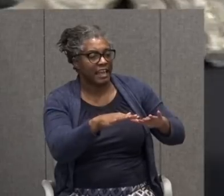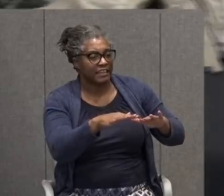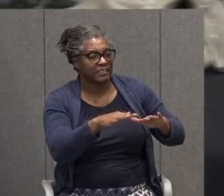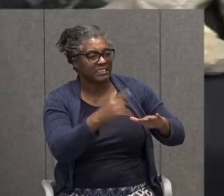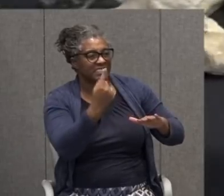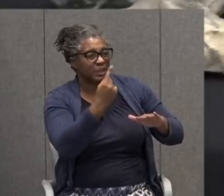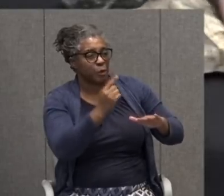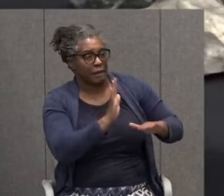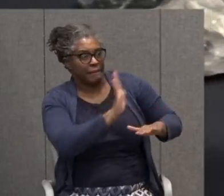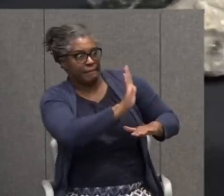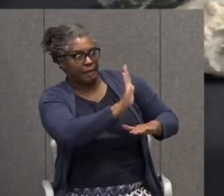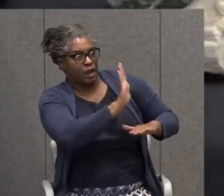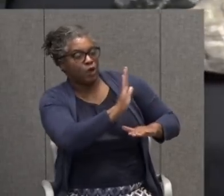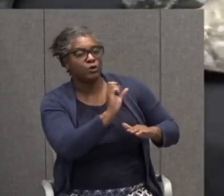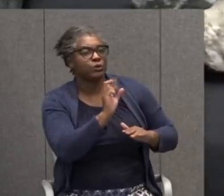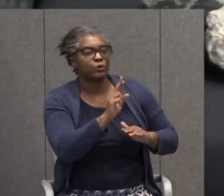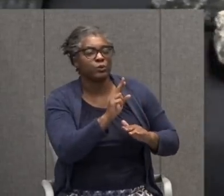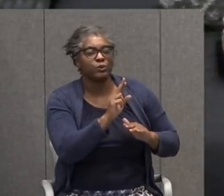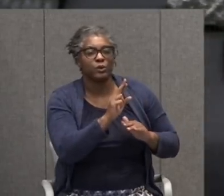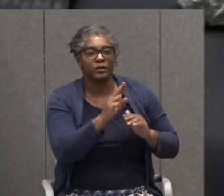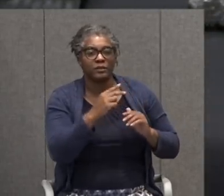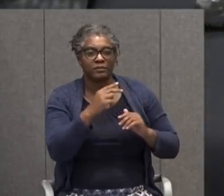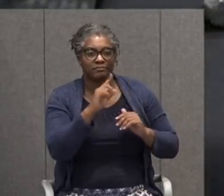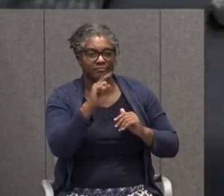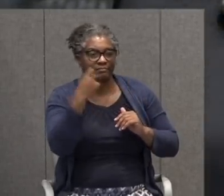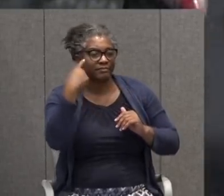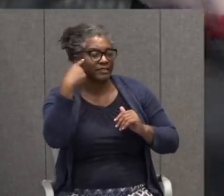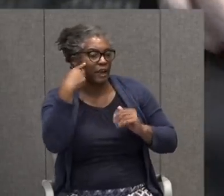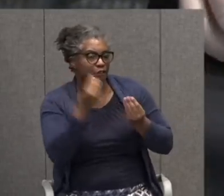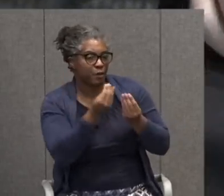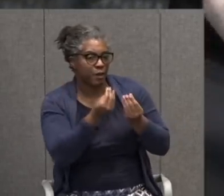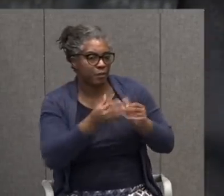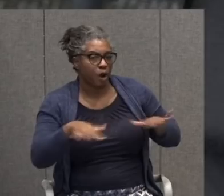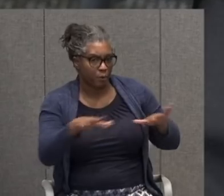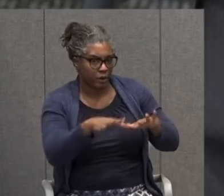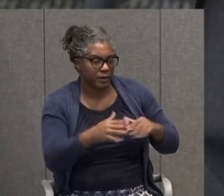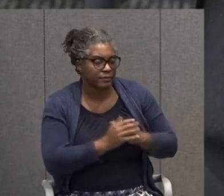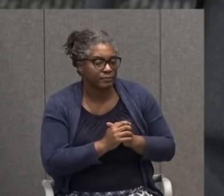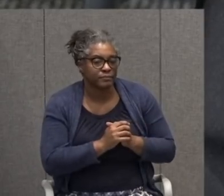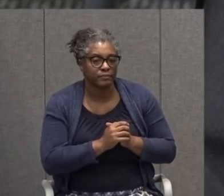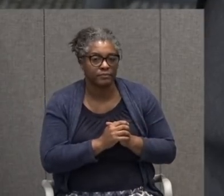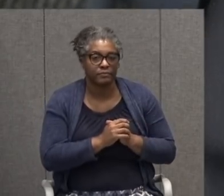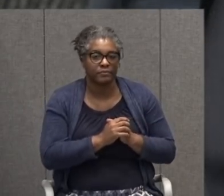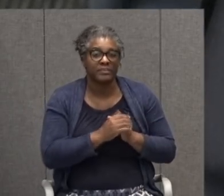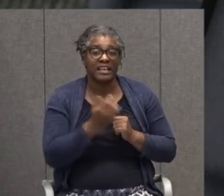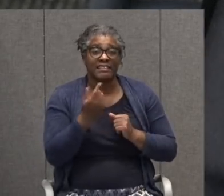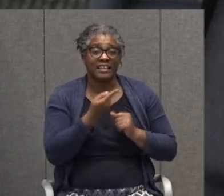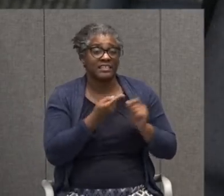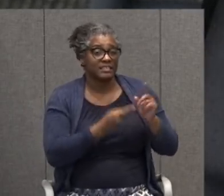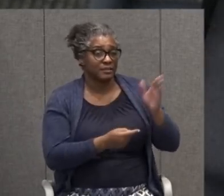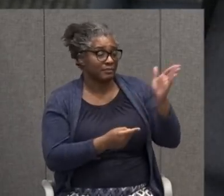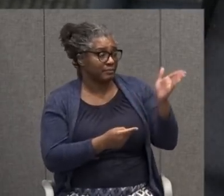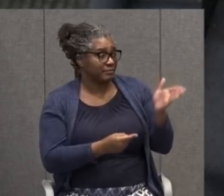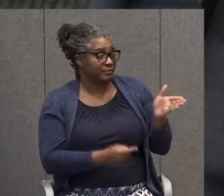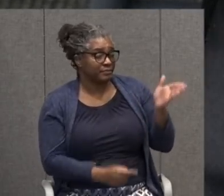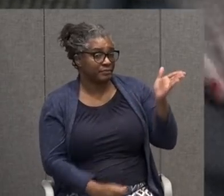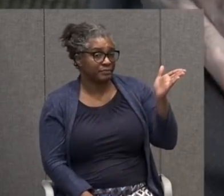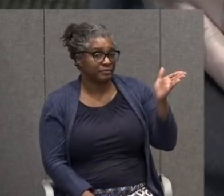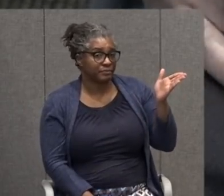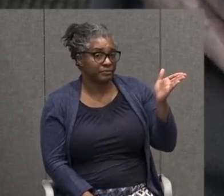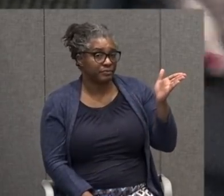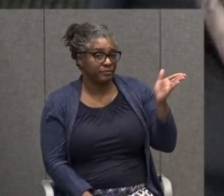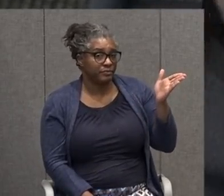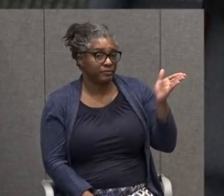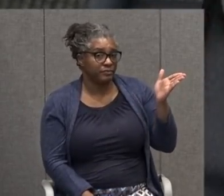of fossils that I have are over here. And these are all pretty similar. These are very common.